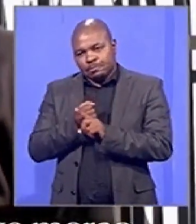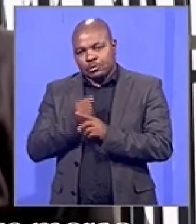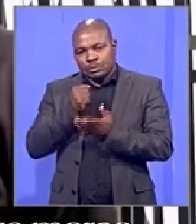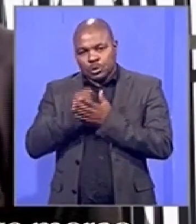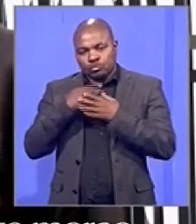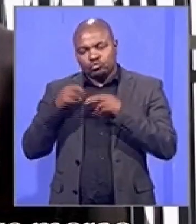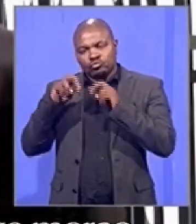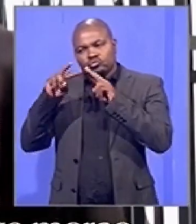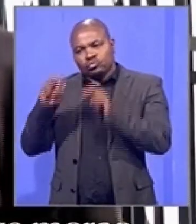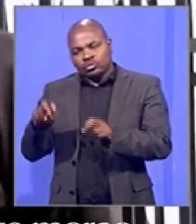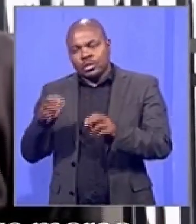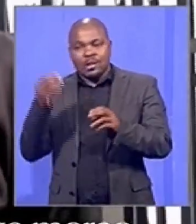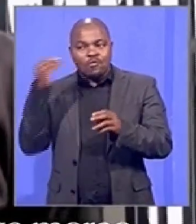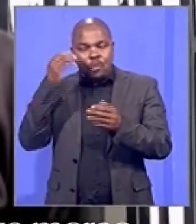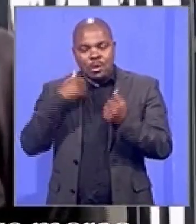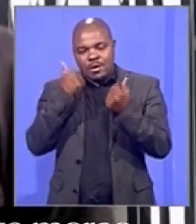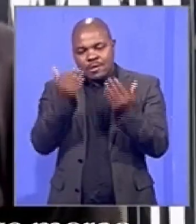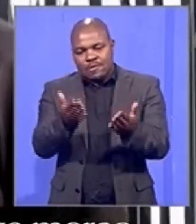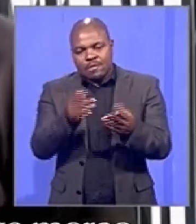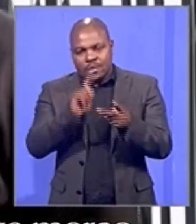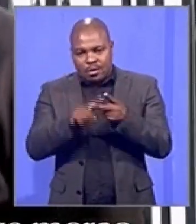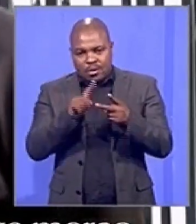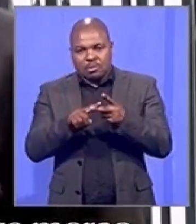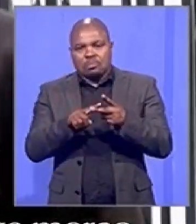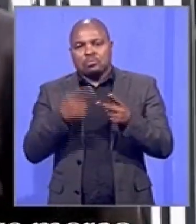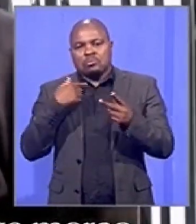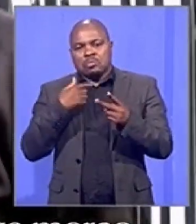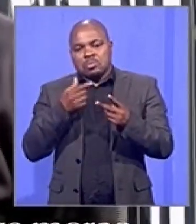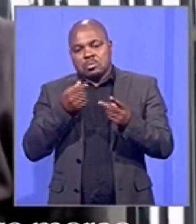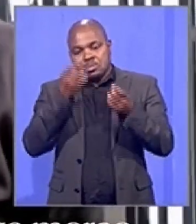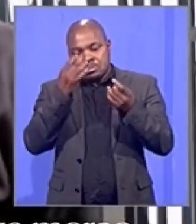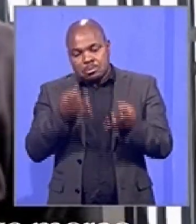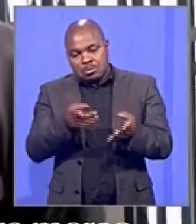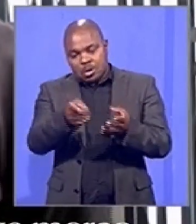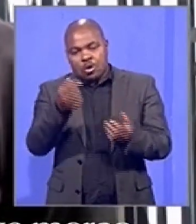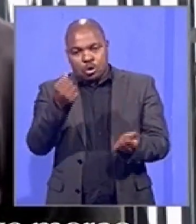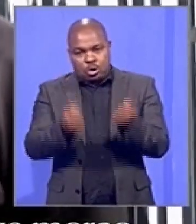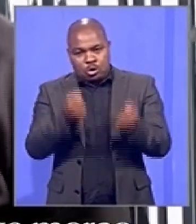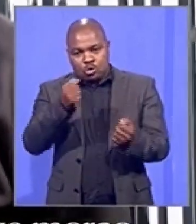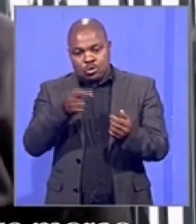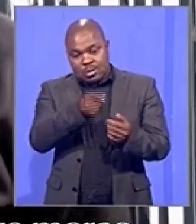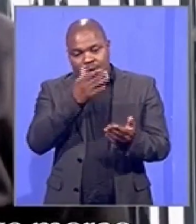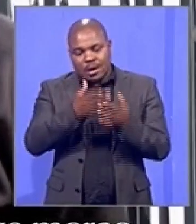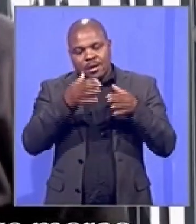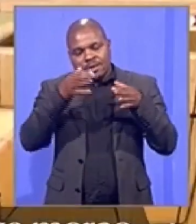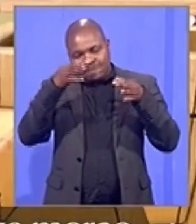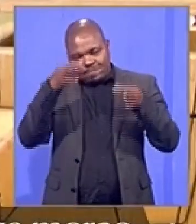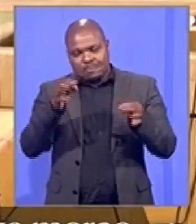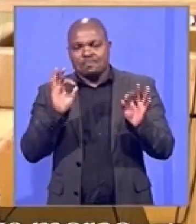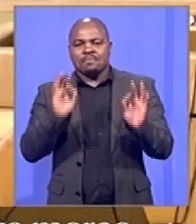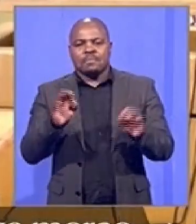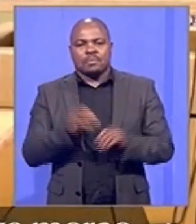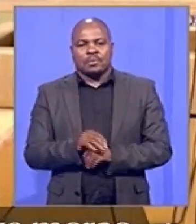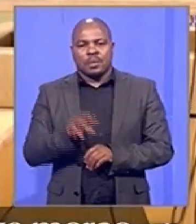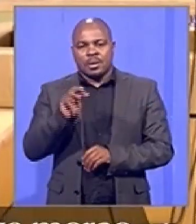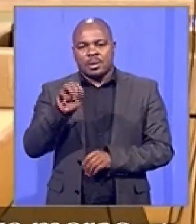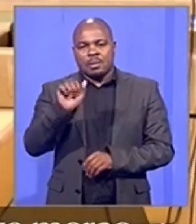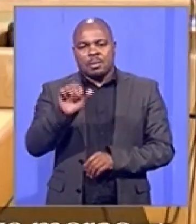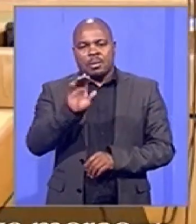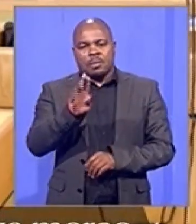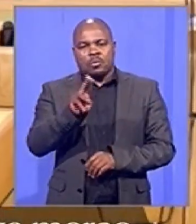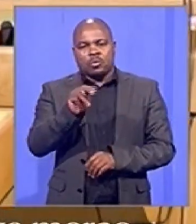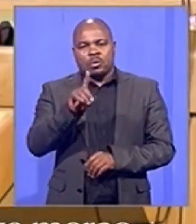research as to provide proper information and conclusive information to this Honorable Court for it to arrive at an informed decision. Mabunda o tsweletse ka